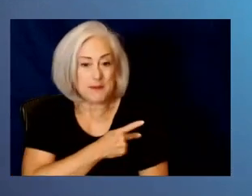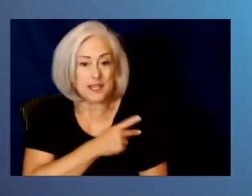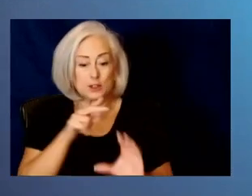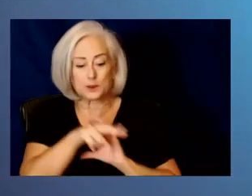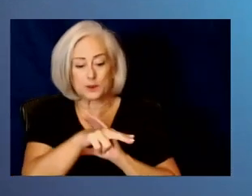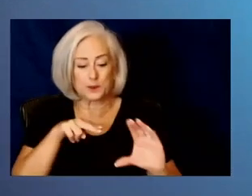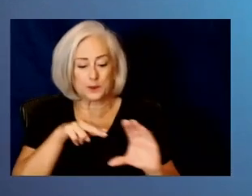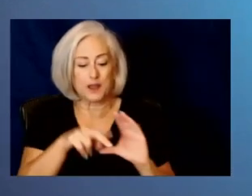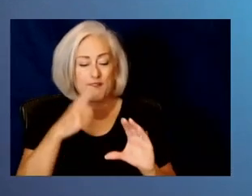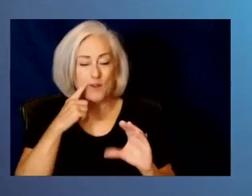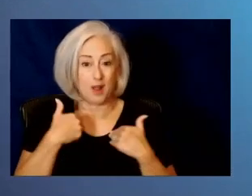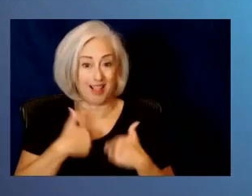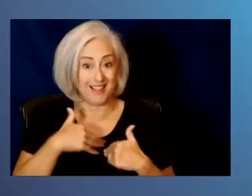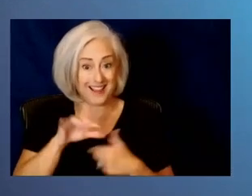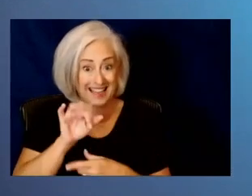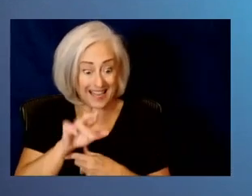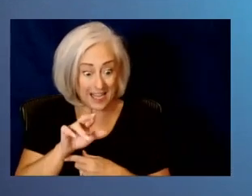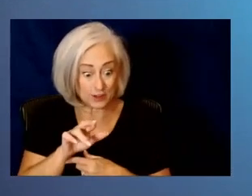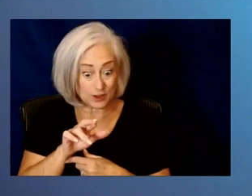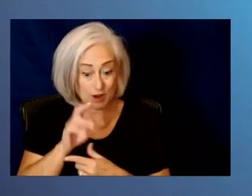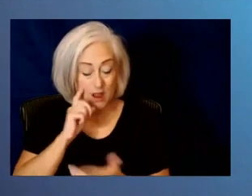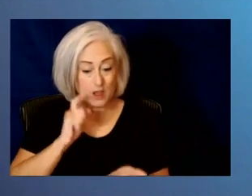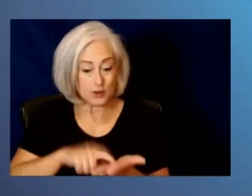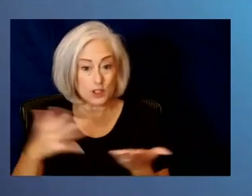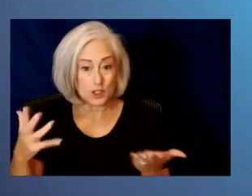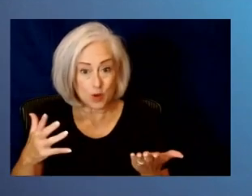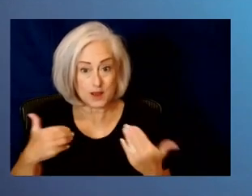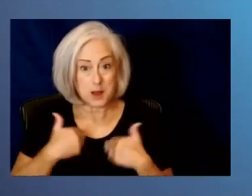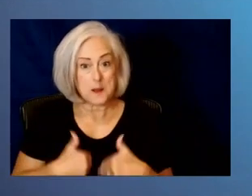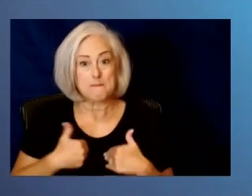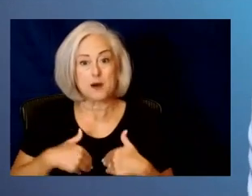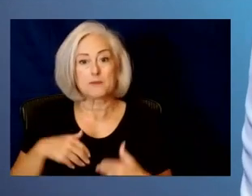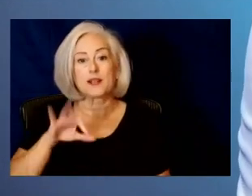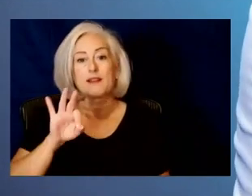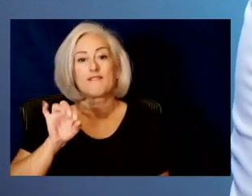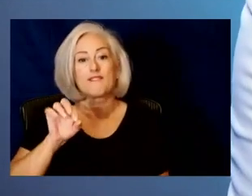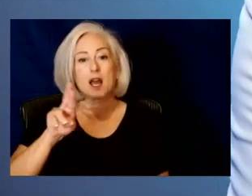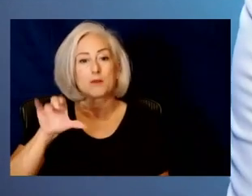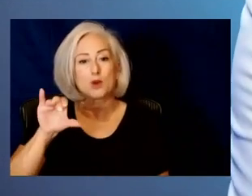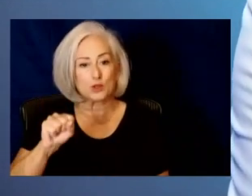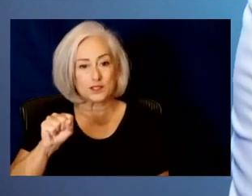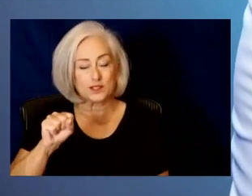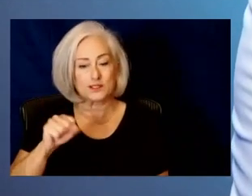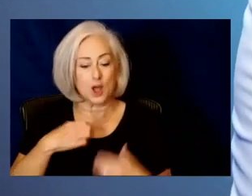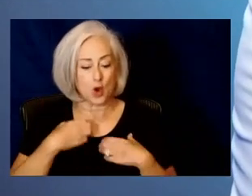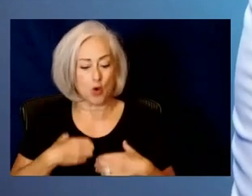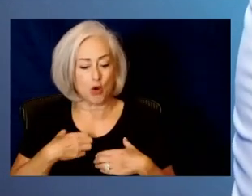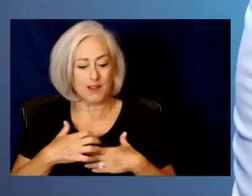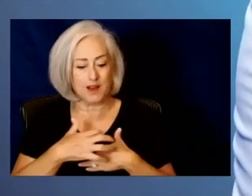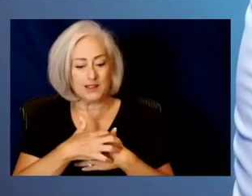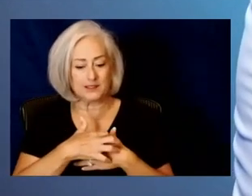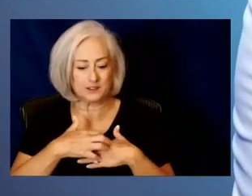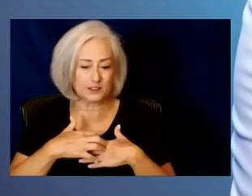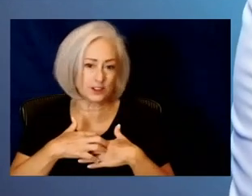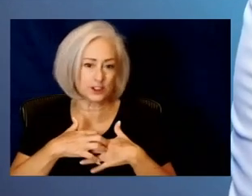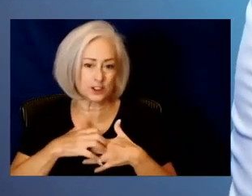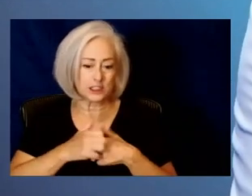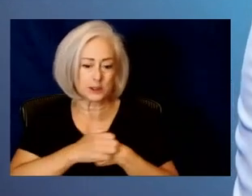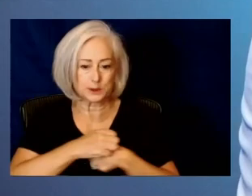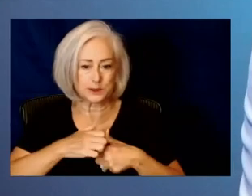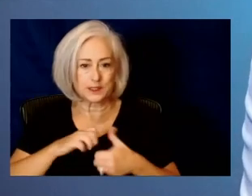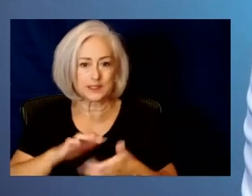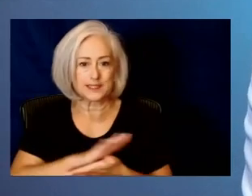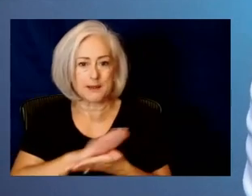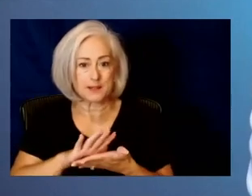we found out, well, they have pulmonary fibrosis or they have scarring in the lung. And I found that they have other